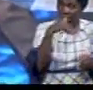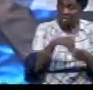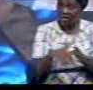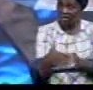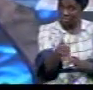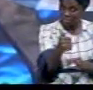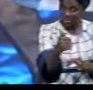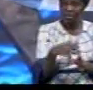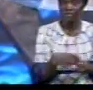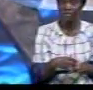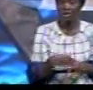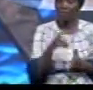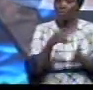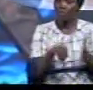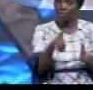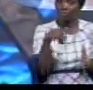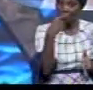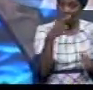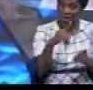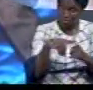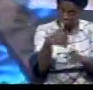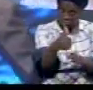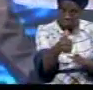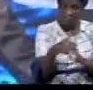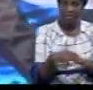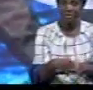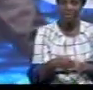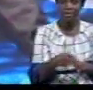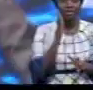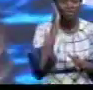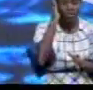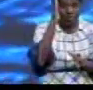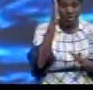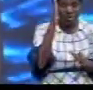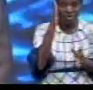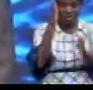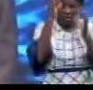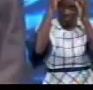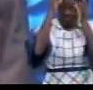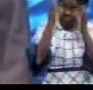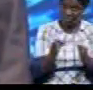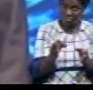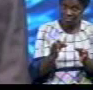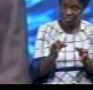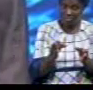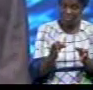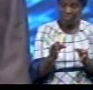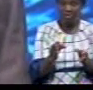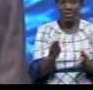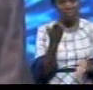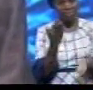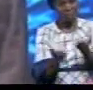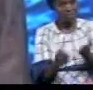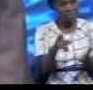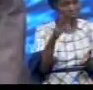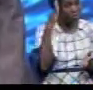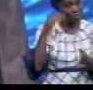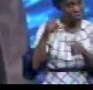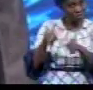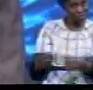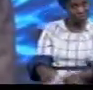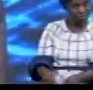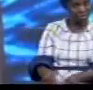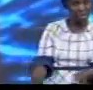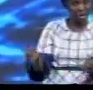what you say to yourself will determine whether you remain a victim or you